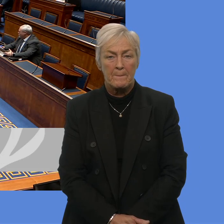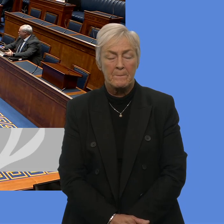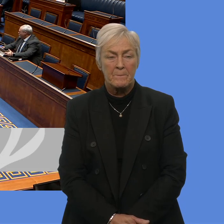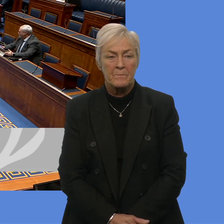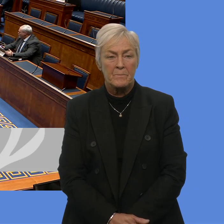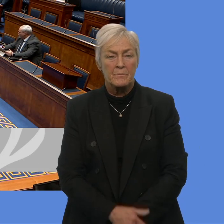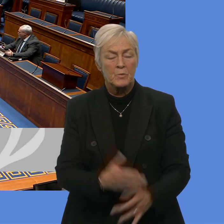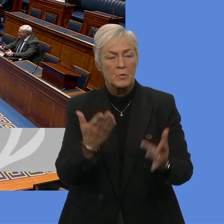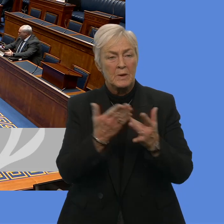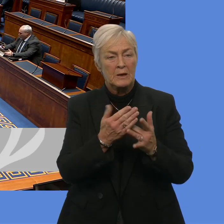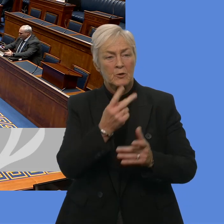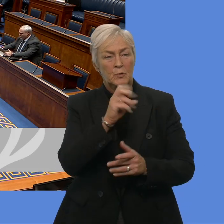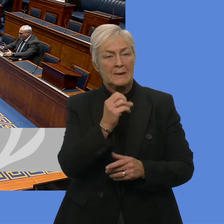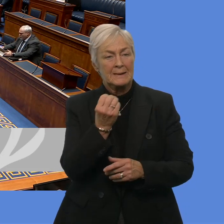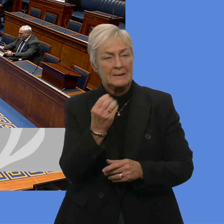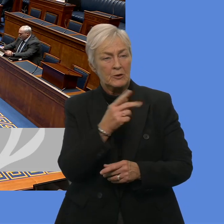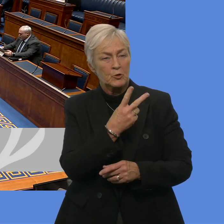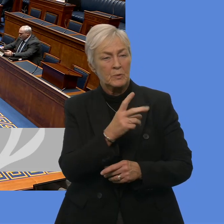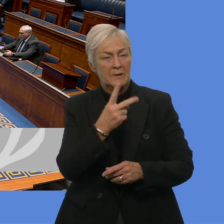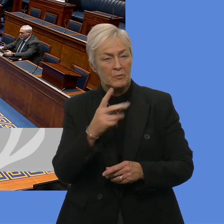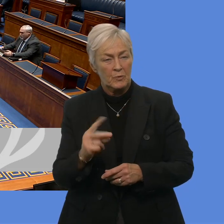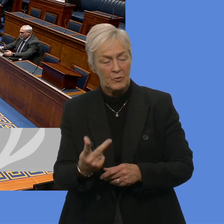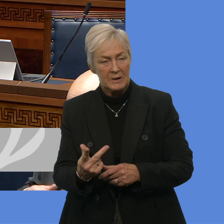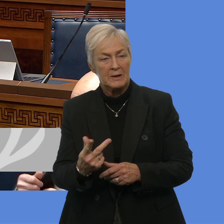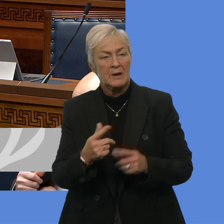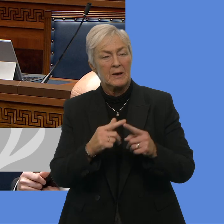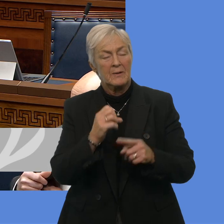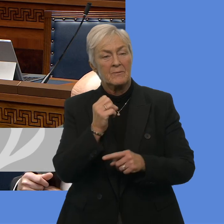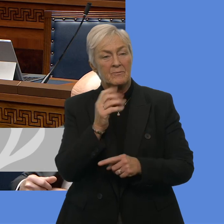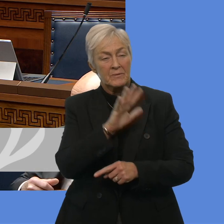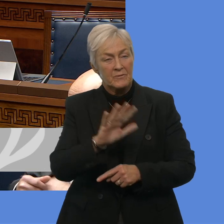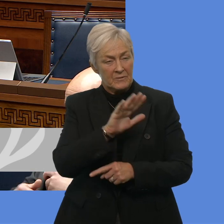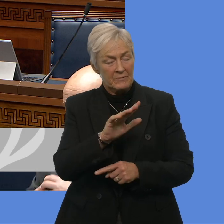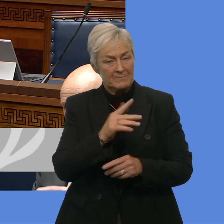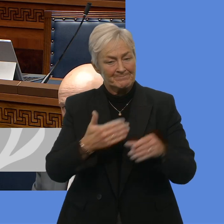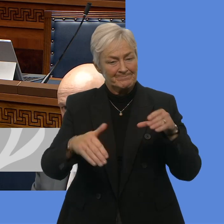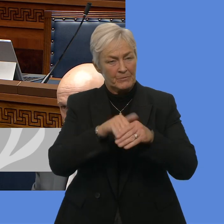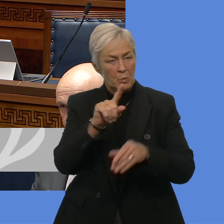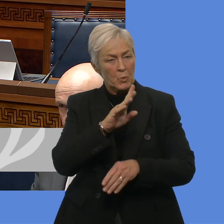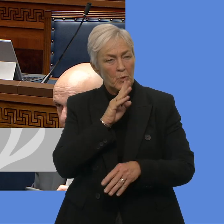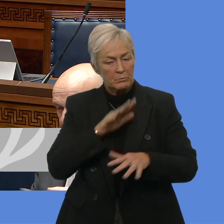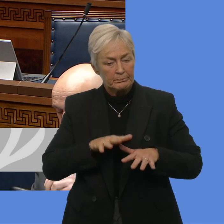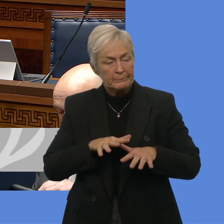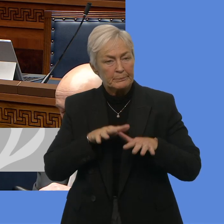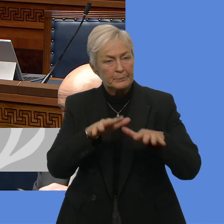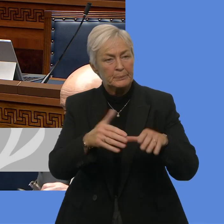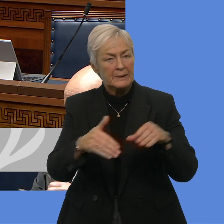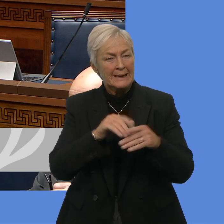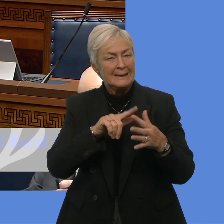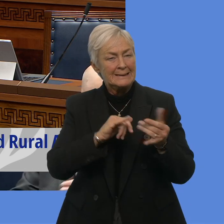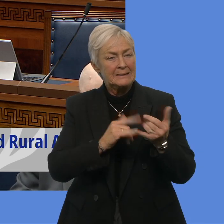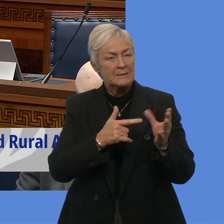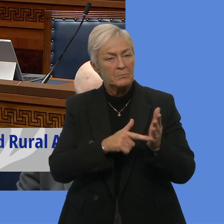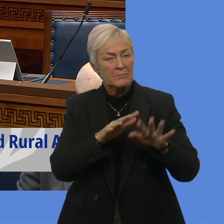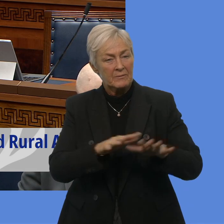Between 2019 and 2023, there have been 55 confirmed water pollution incidents in the East Belfast constituency.